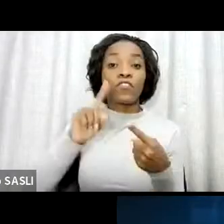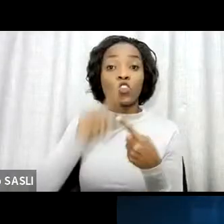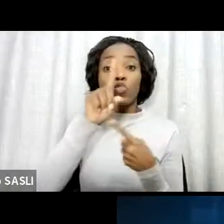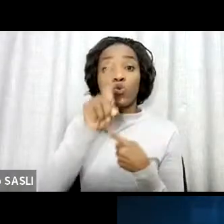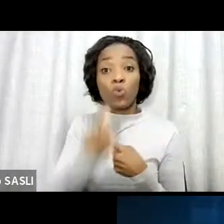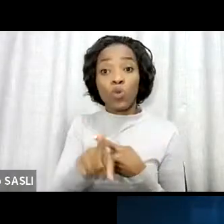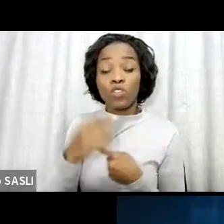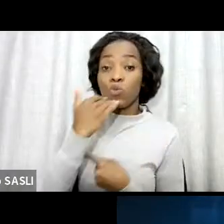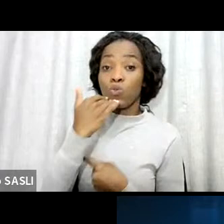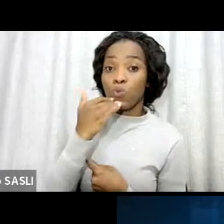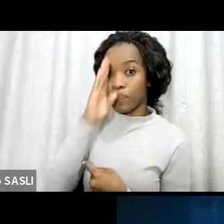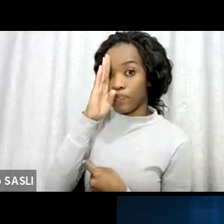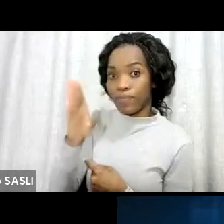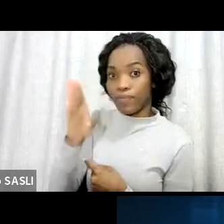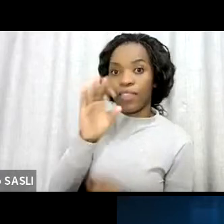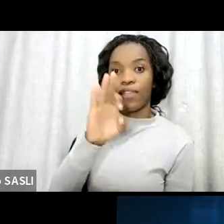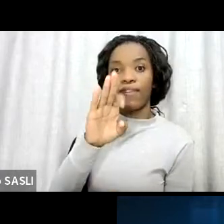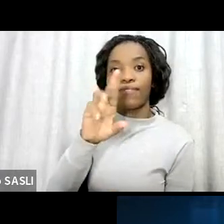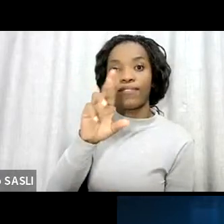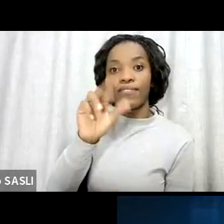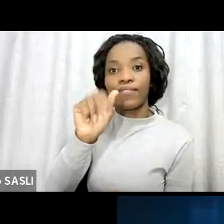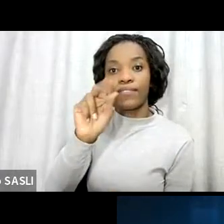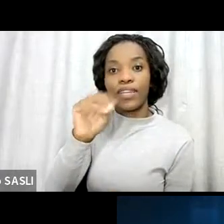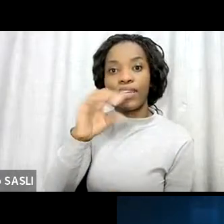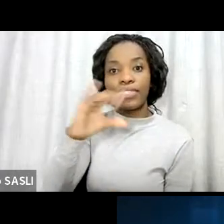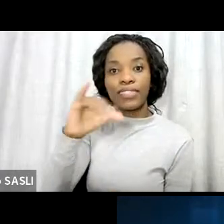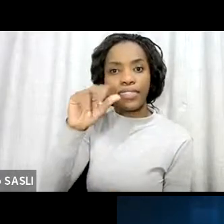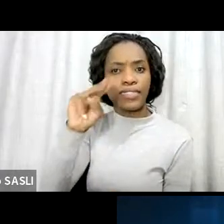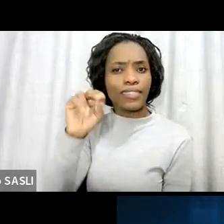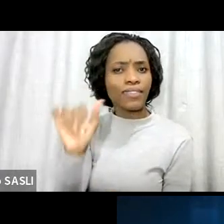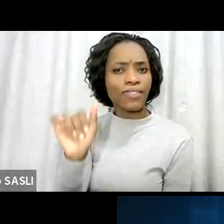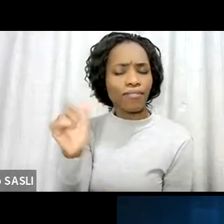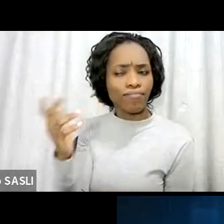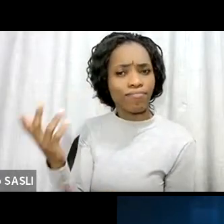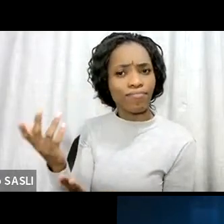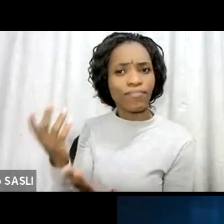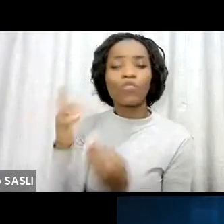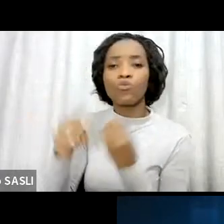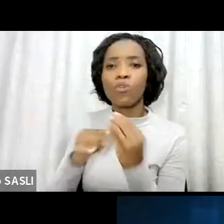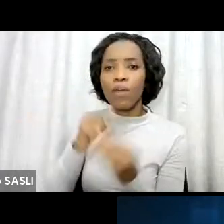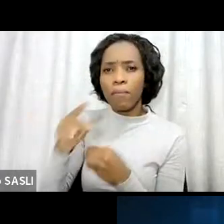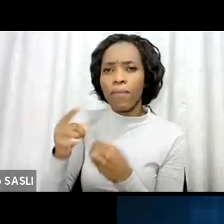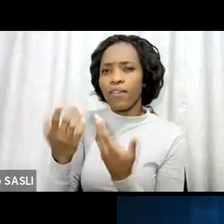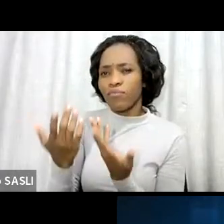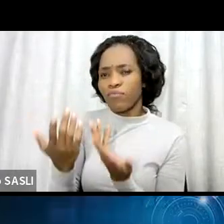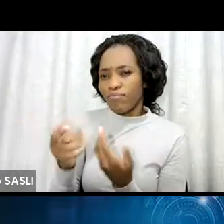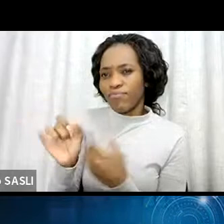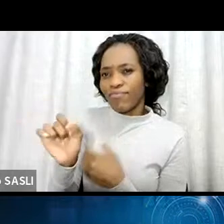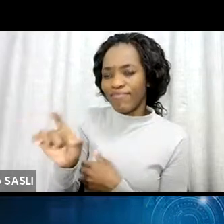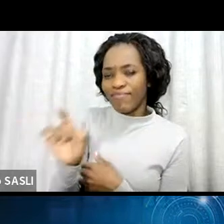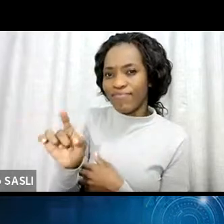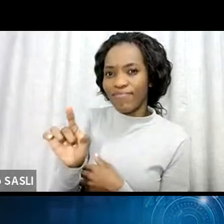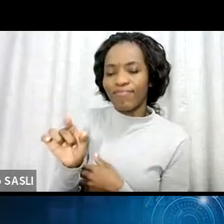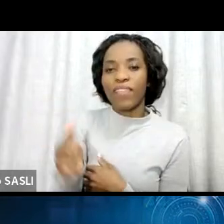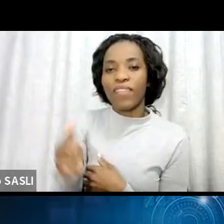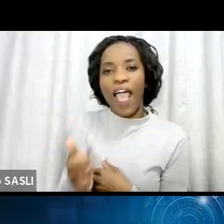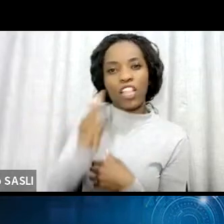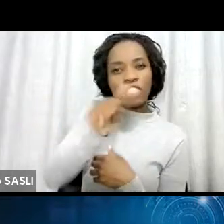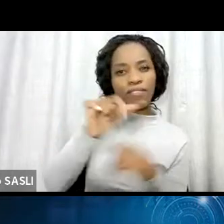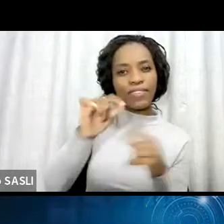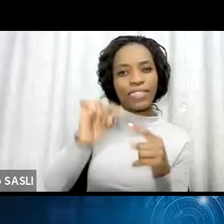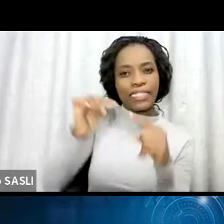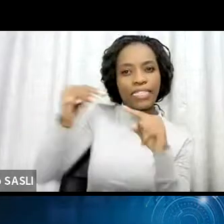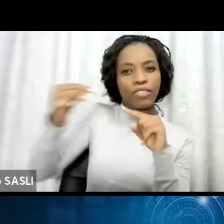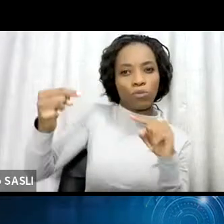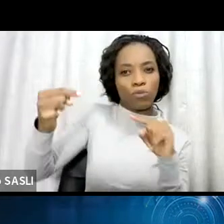goes to Francina. Francina, with regards to the area of alternative dispute resolution and